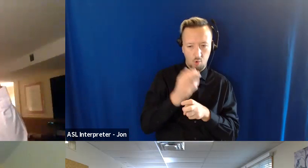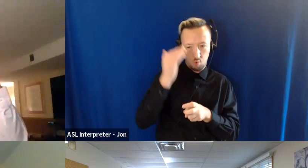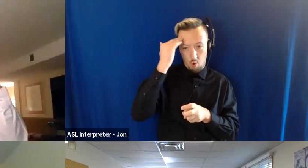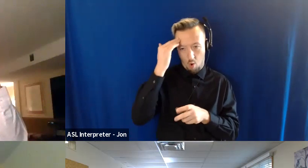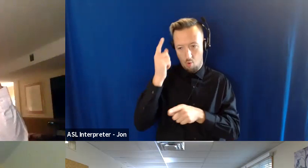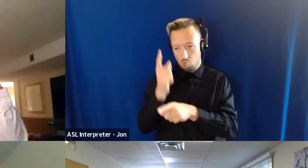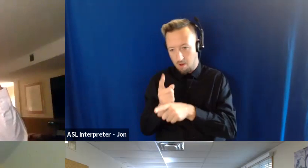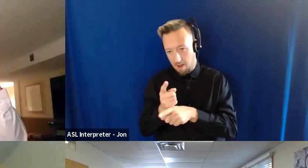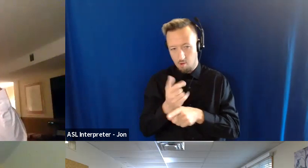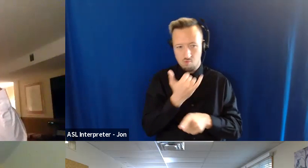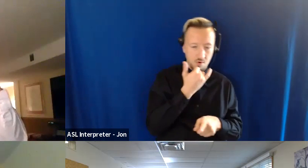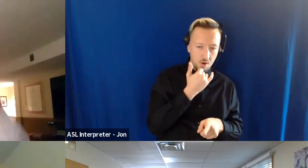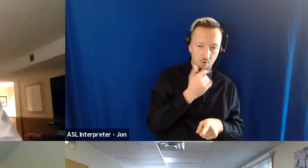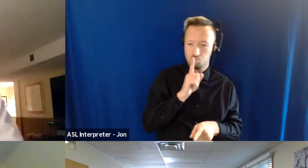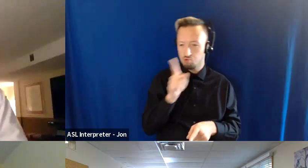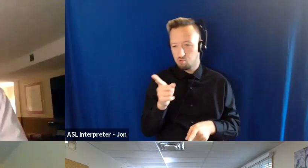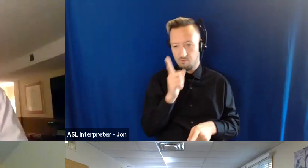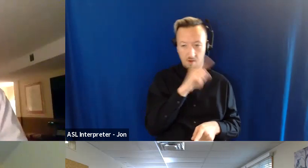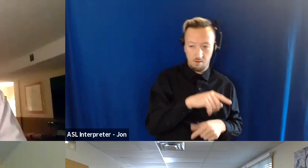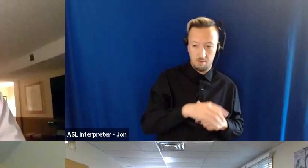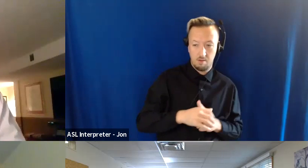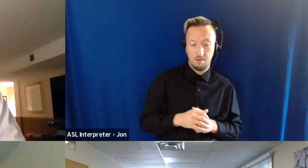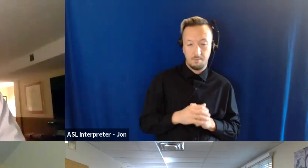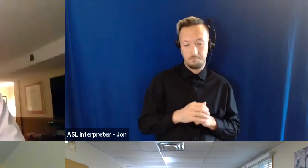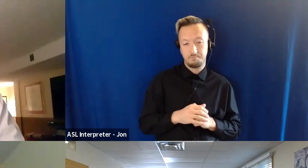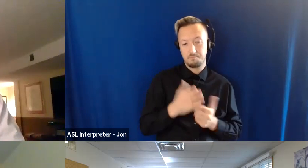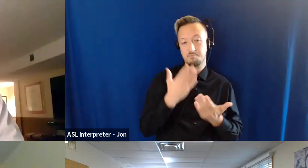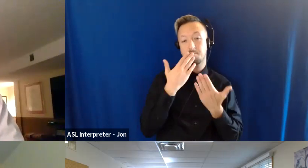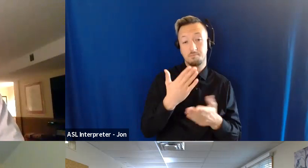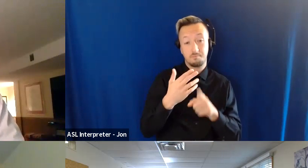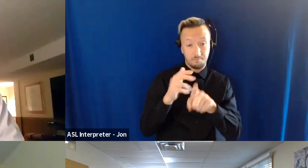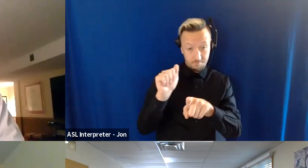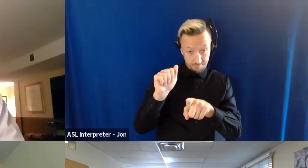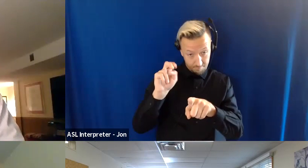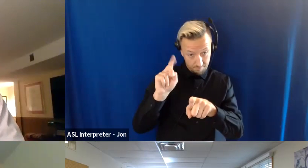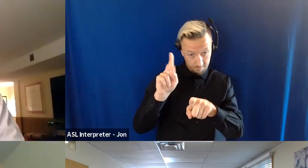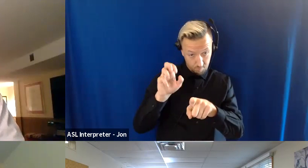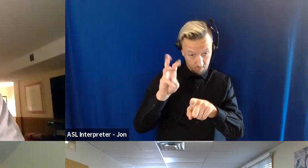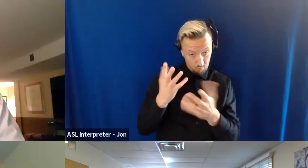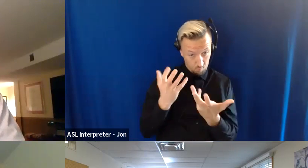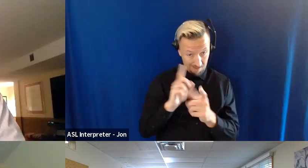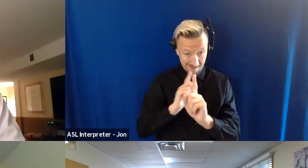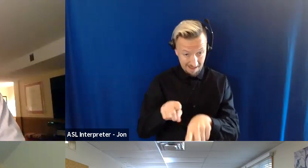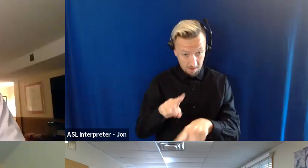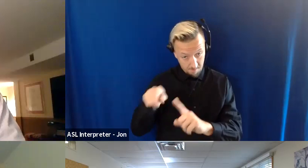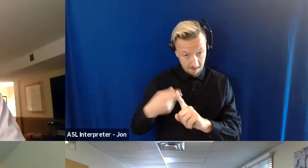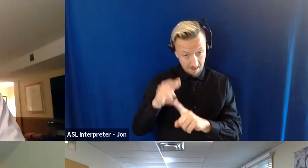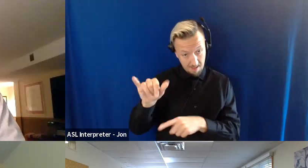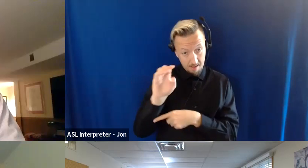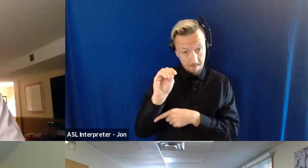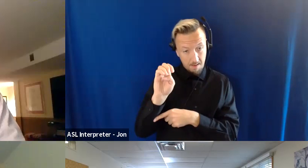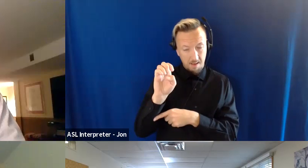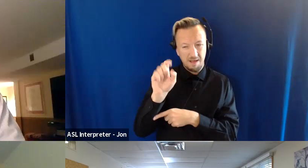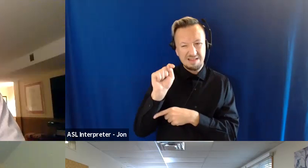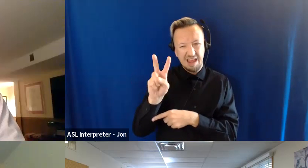and wrong. Great, thanks, Evan. Andrew, did you want to respond to the question about the media and how it